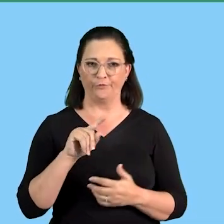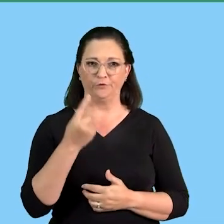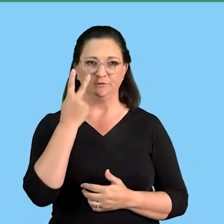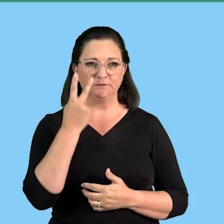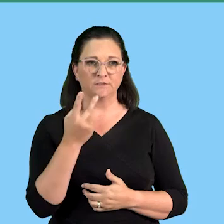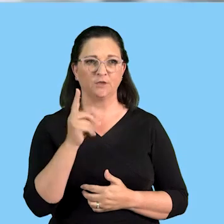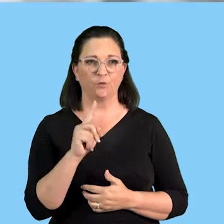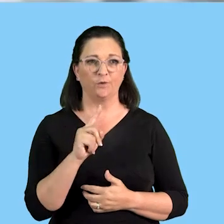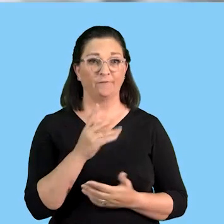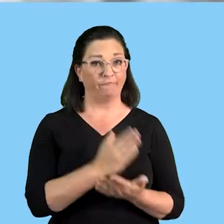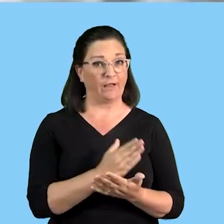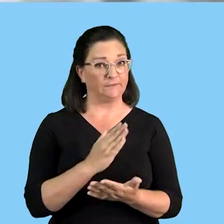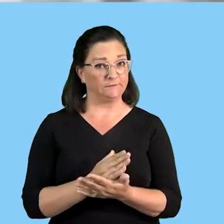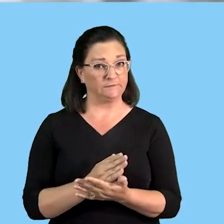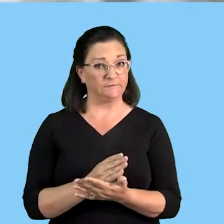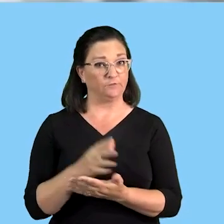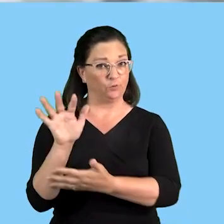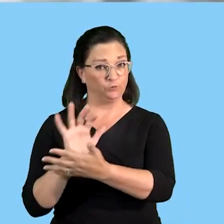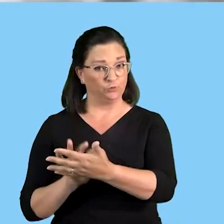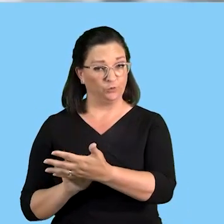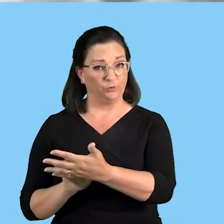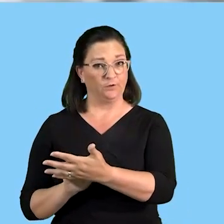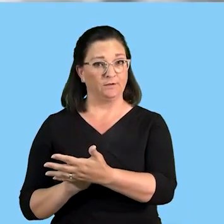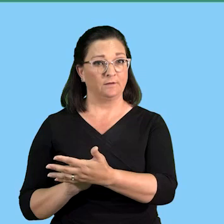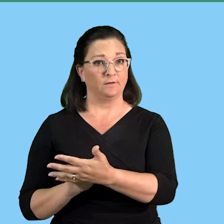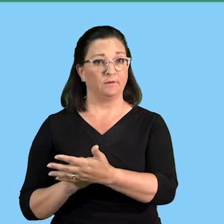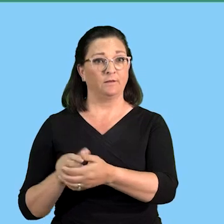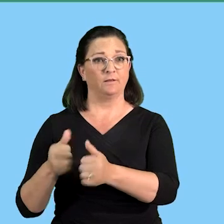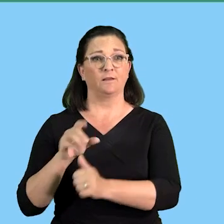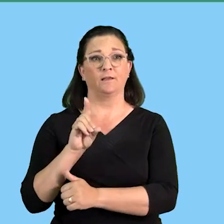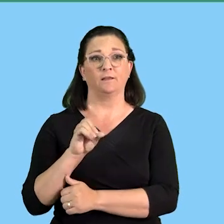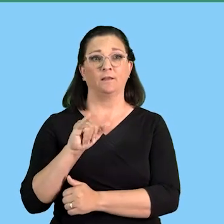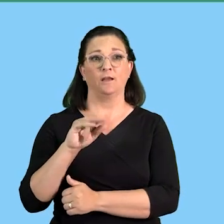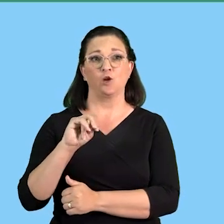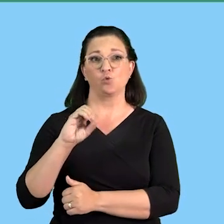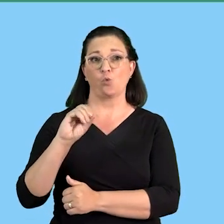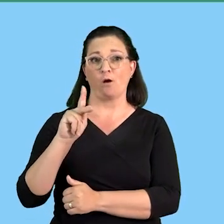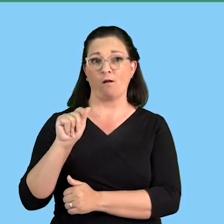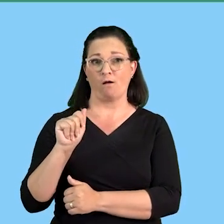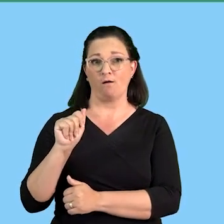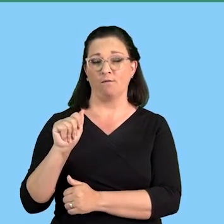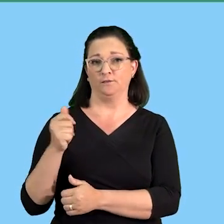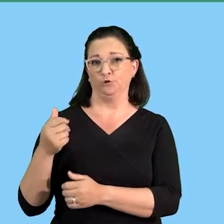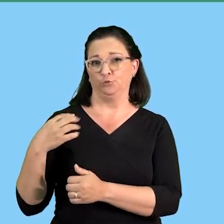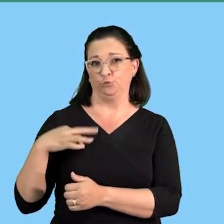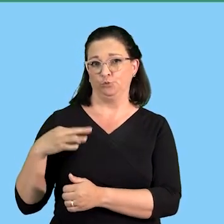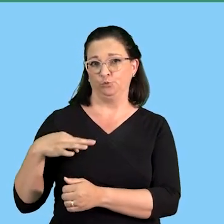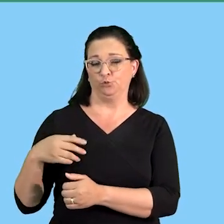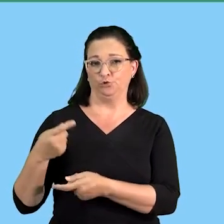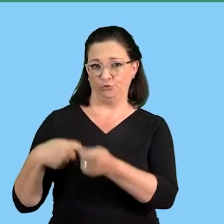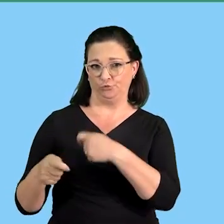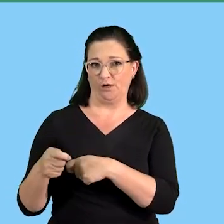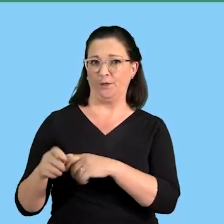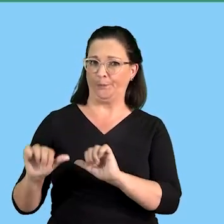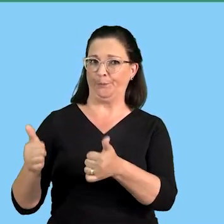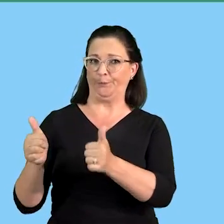You have to establish your facts from your scenario. We are talking about Dinuka and Daughters Trading here, which is a successful